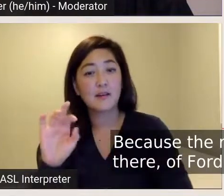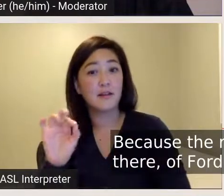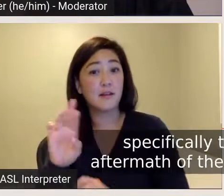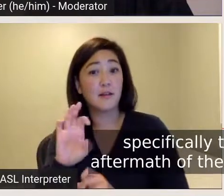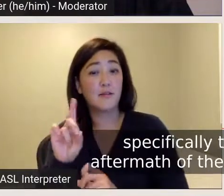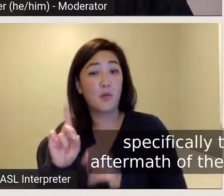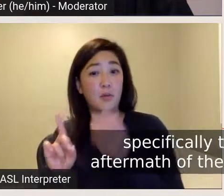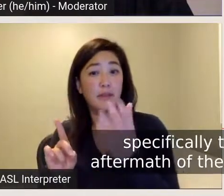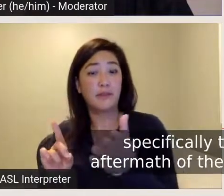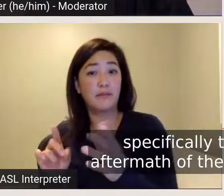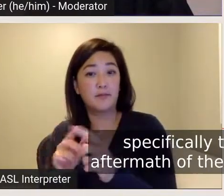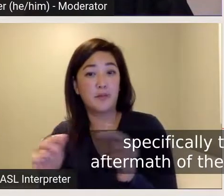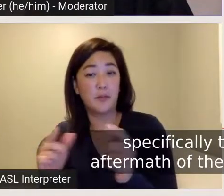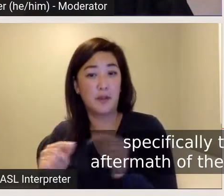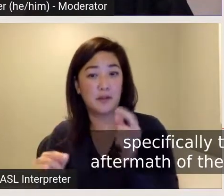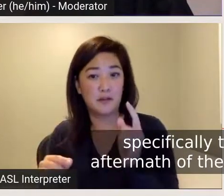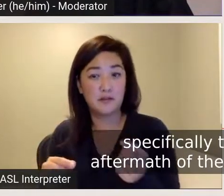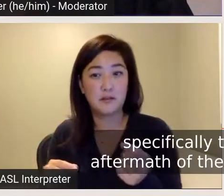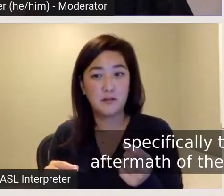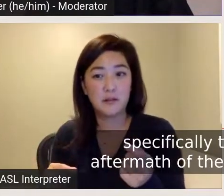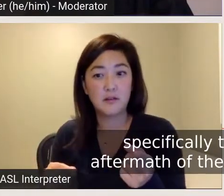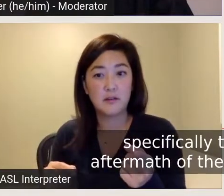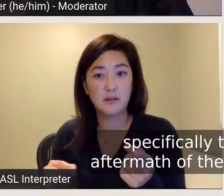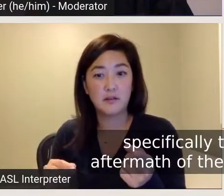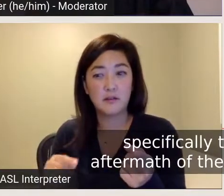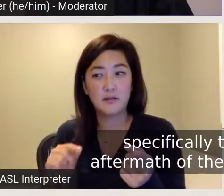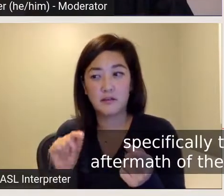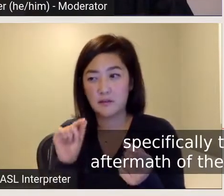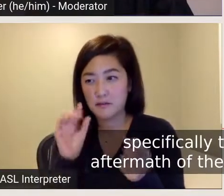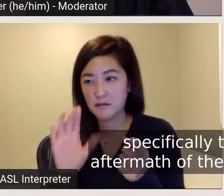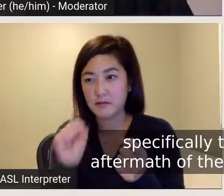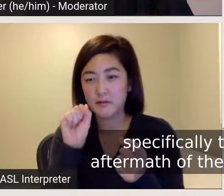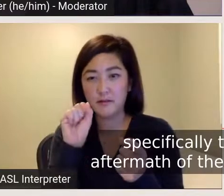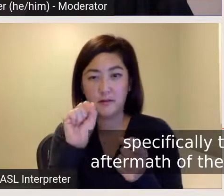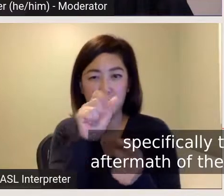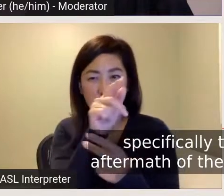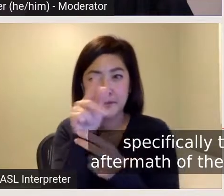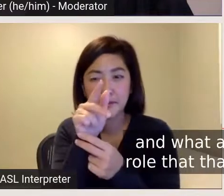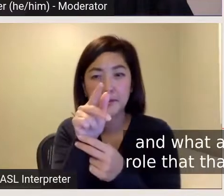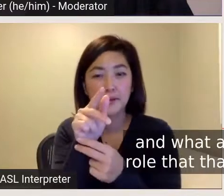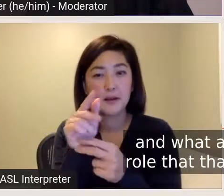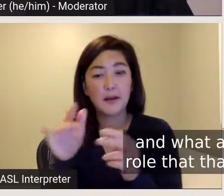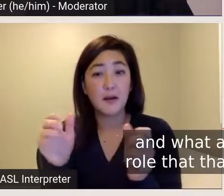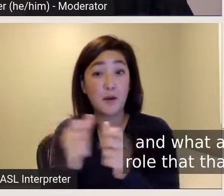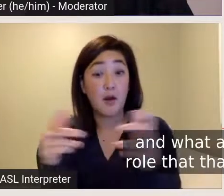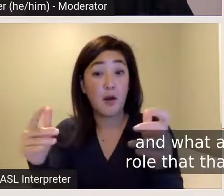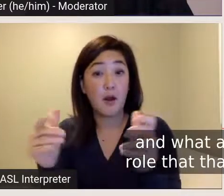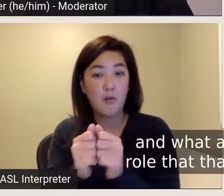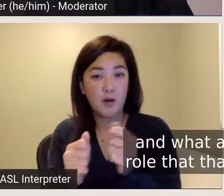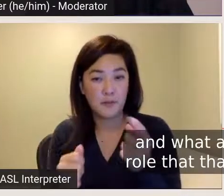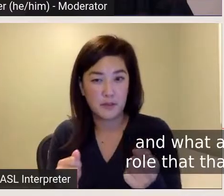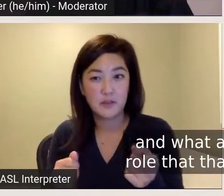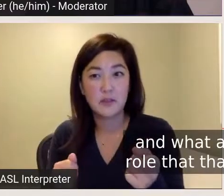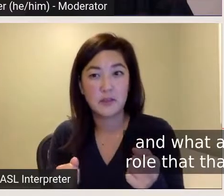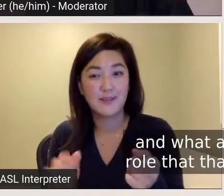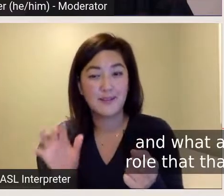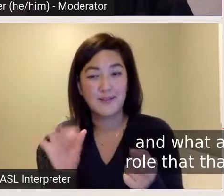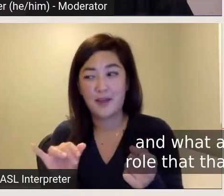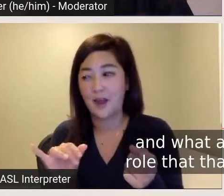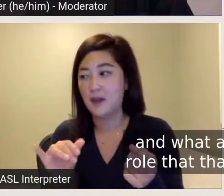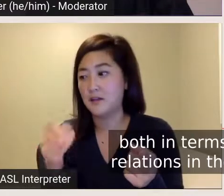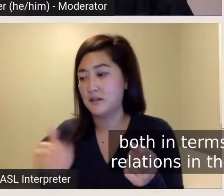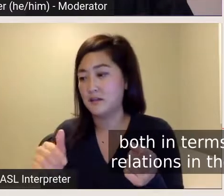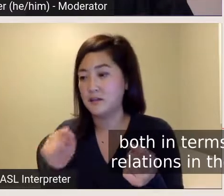Japan specifically to capture the aftermath of the atomic bombing, and what an important role that has